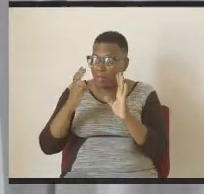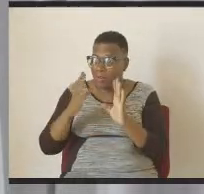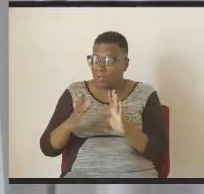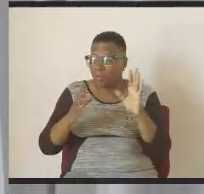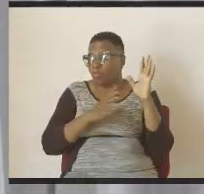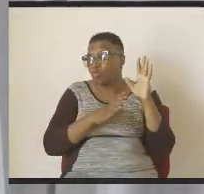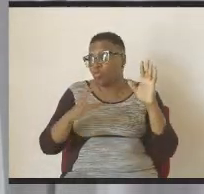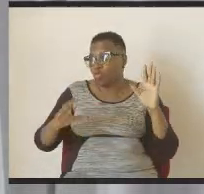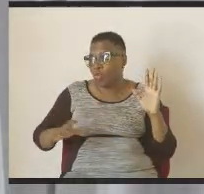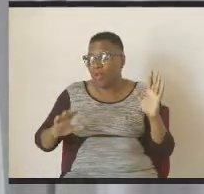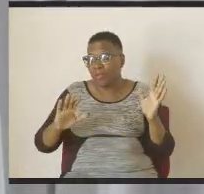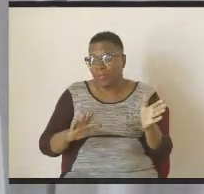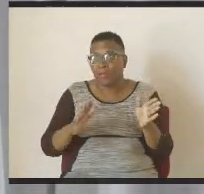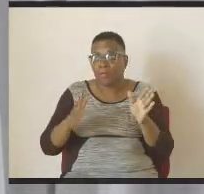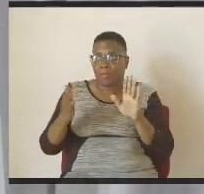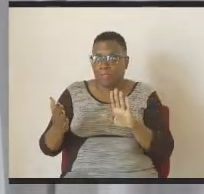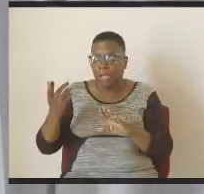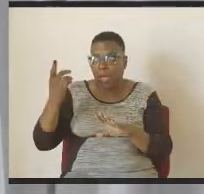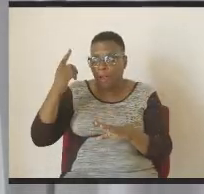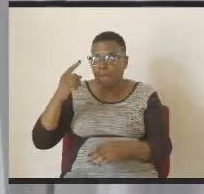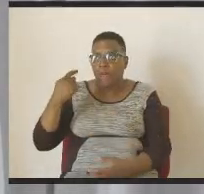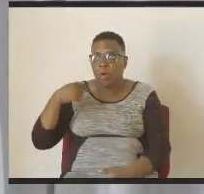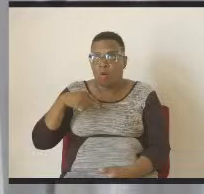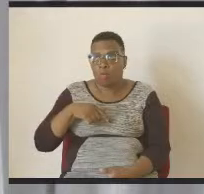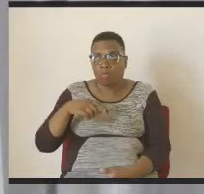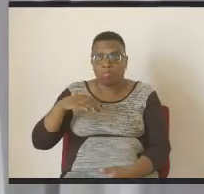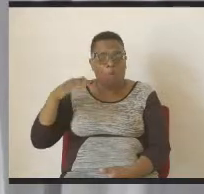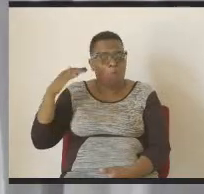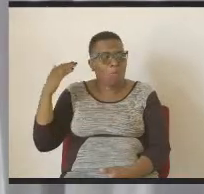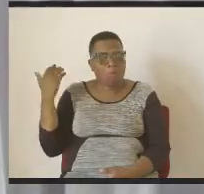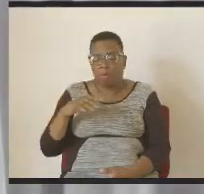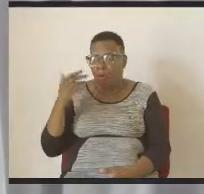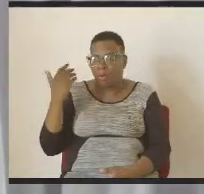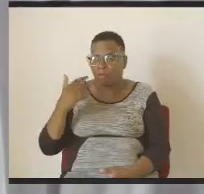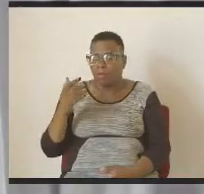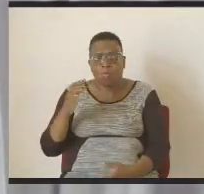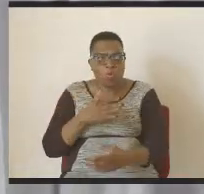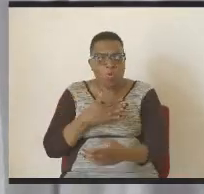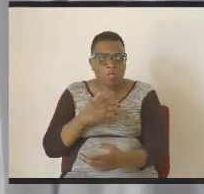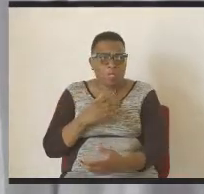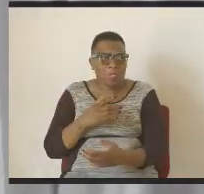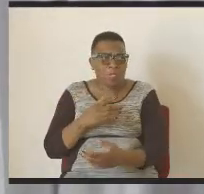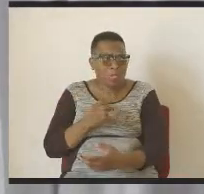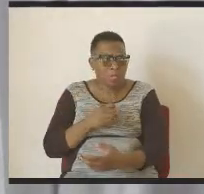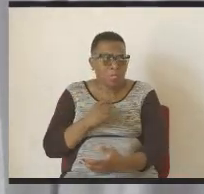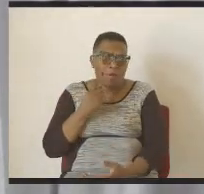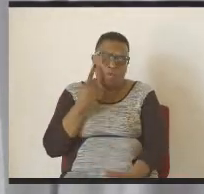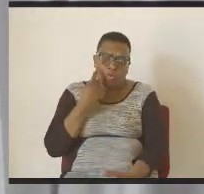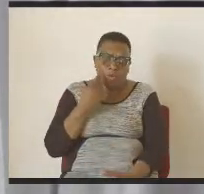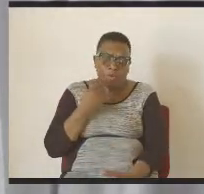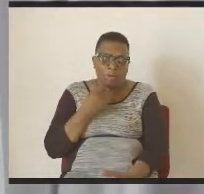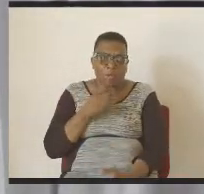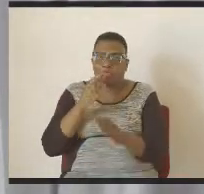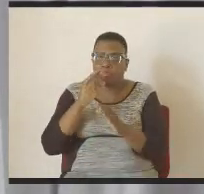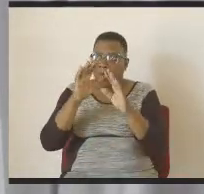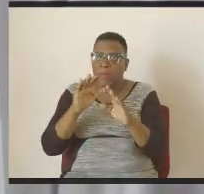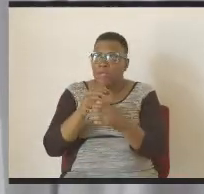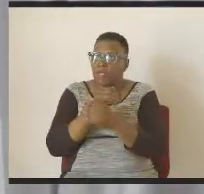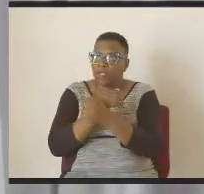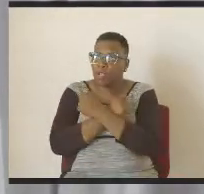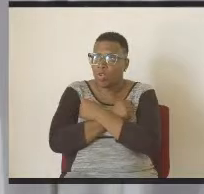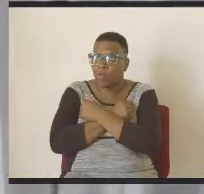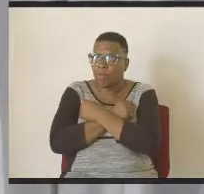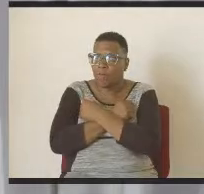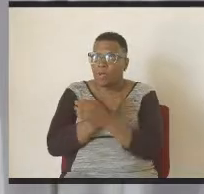for us. Amazing. We sang that song earlier, amazing love. And that's what his love